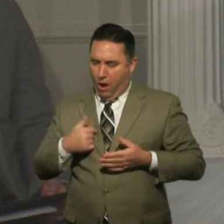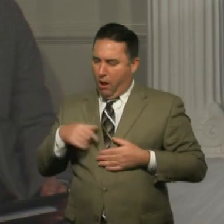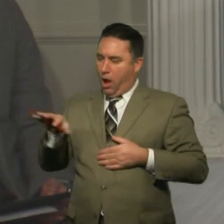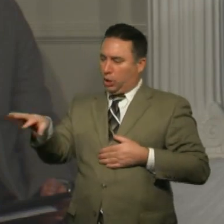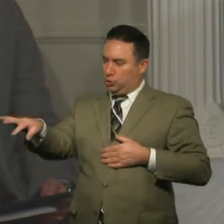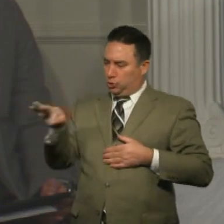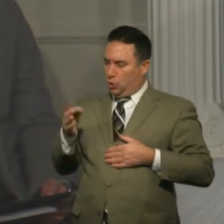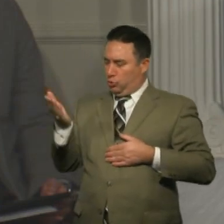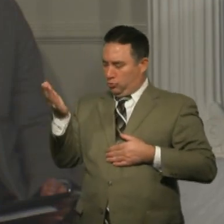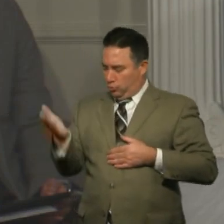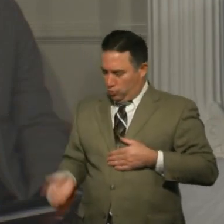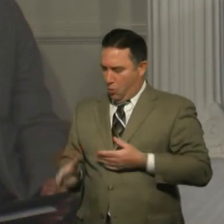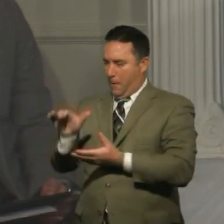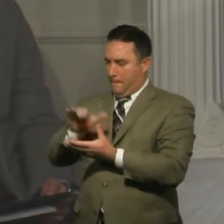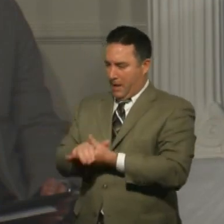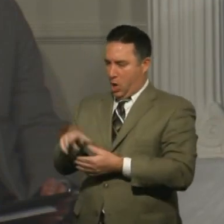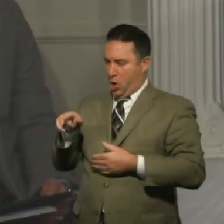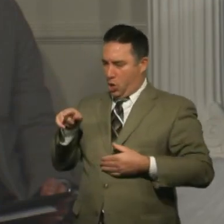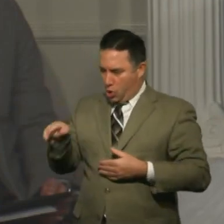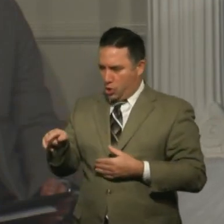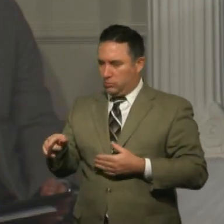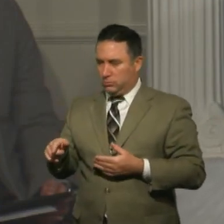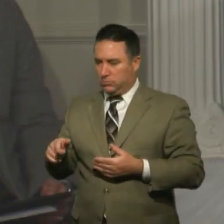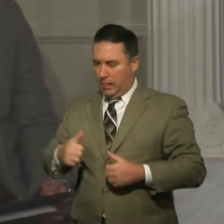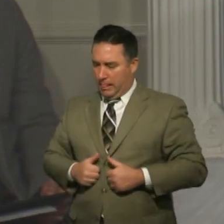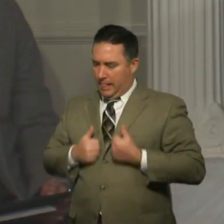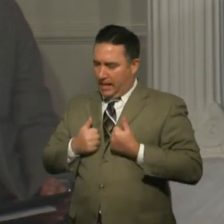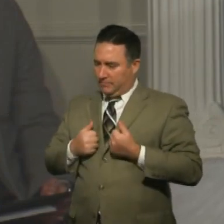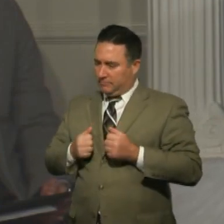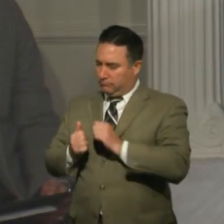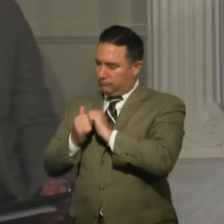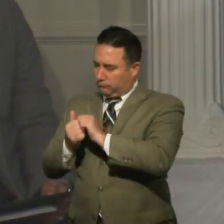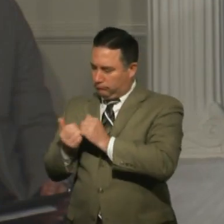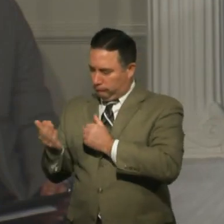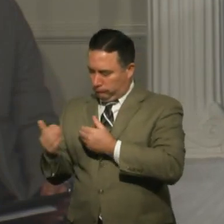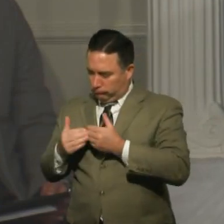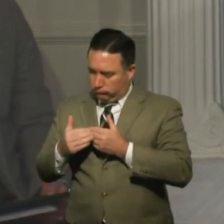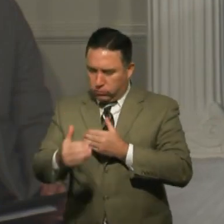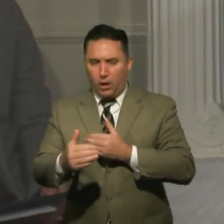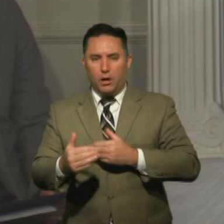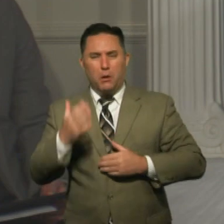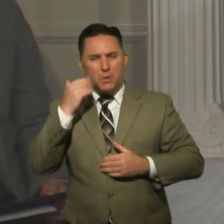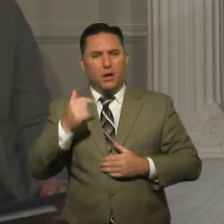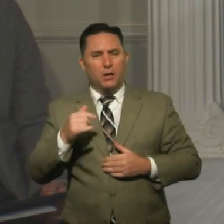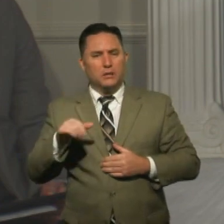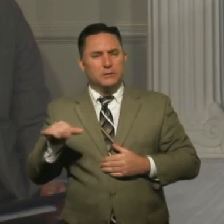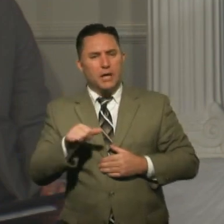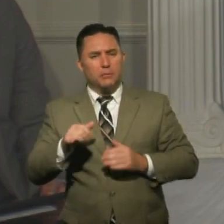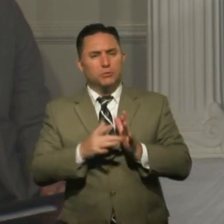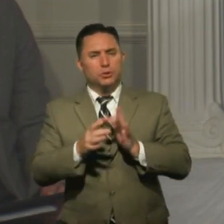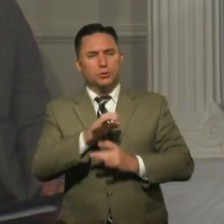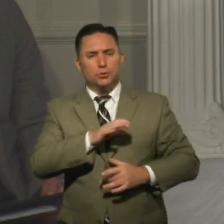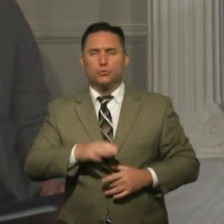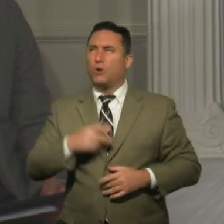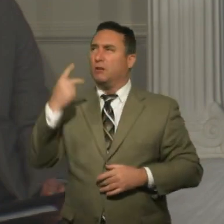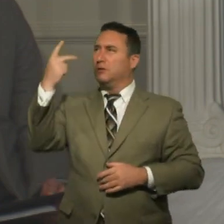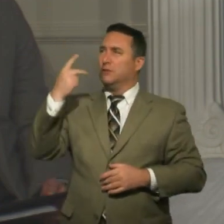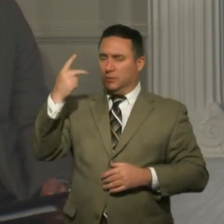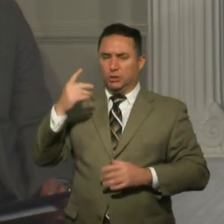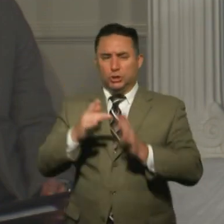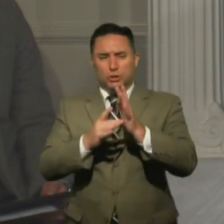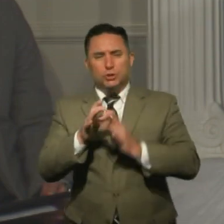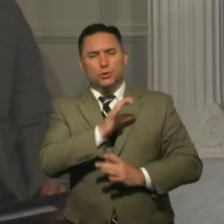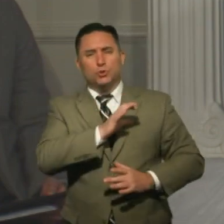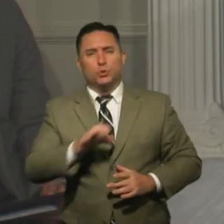chose her and married her and give my life to her. But couldn't I do the same thing with Jesus Christ? Didn't